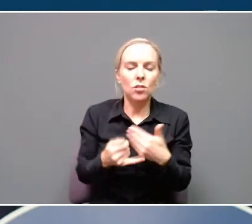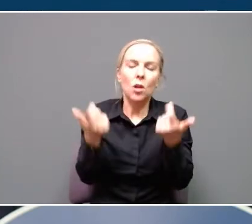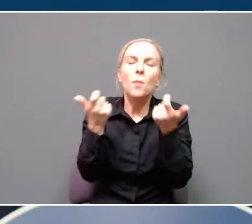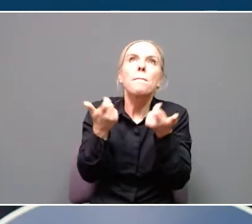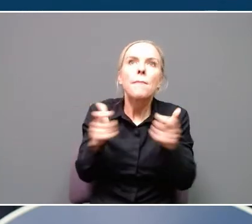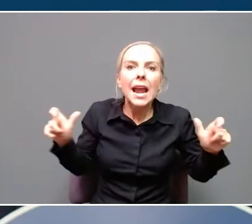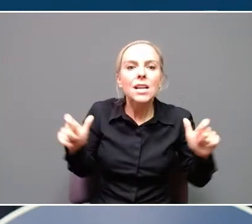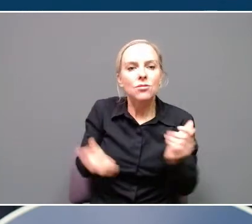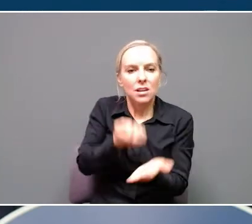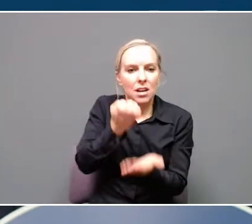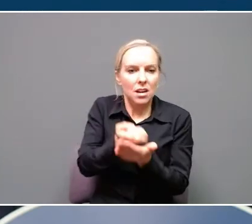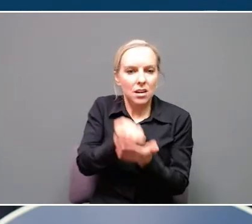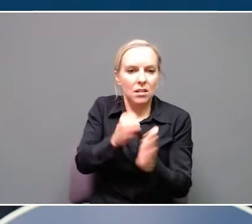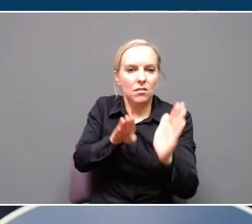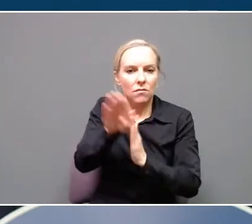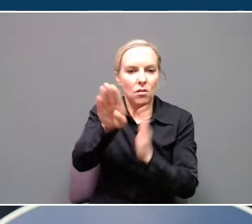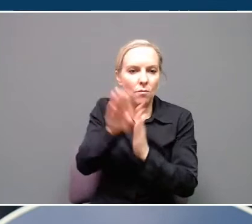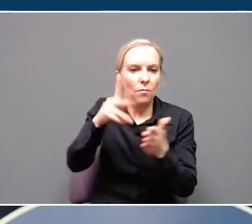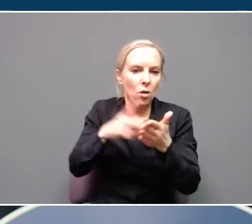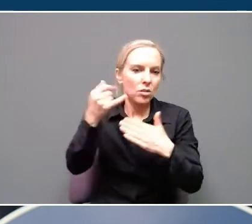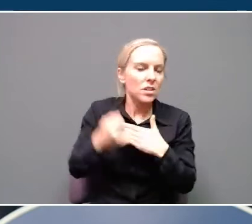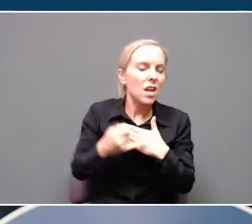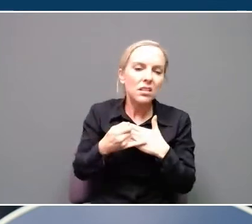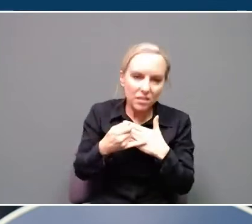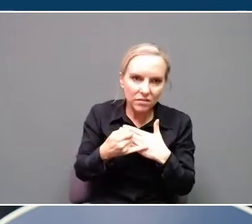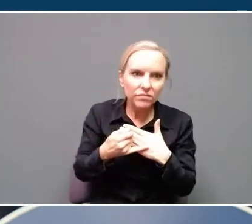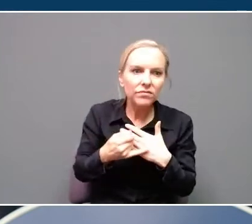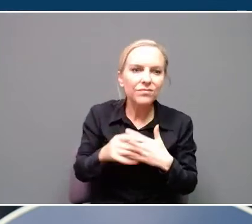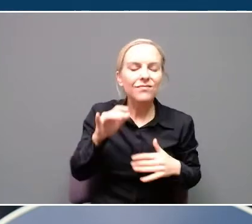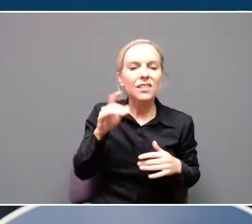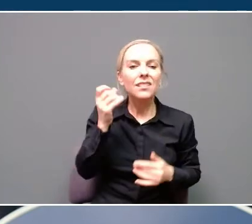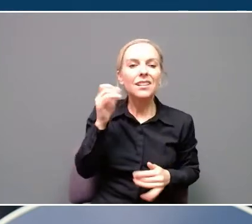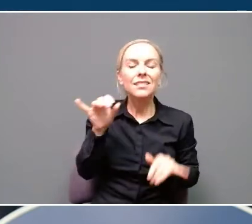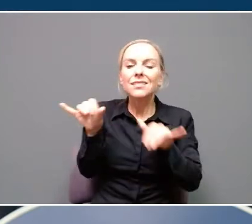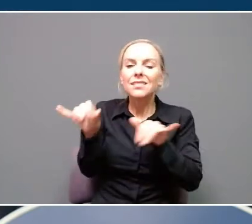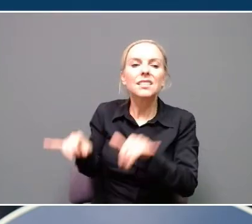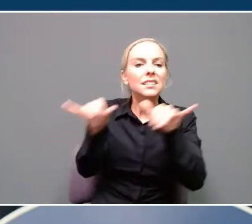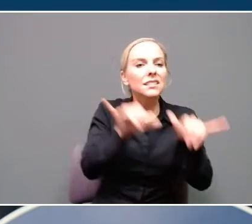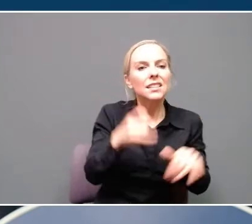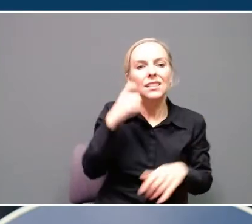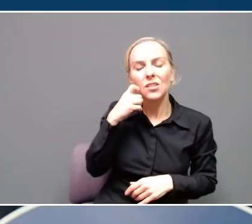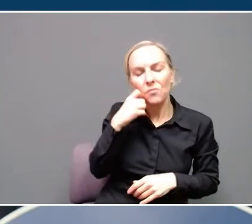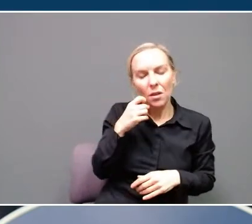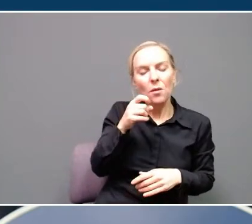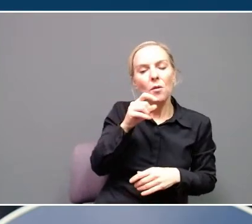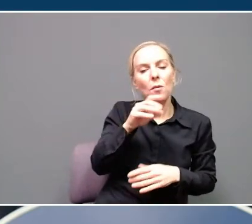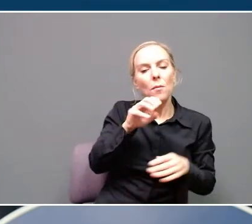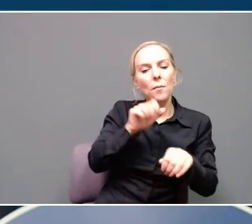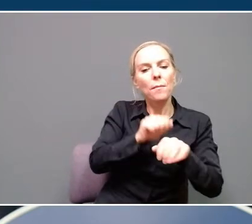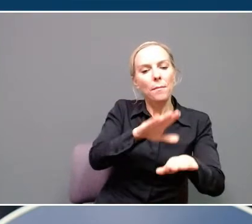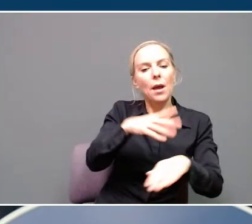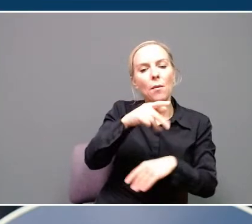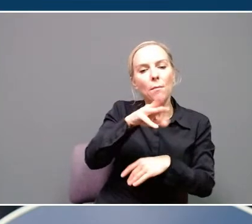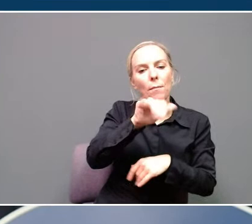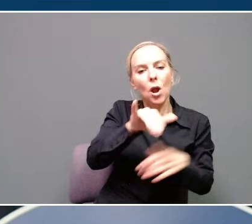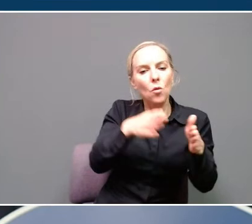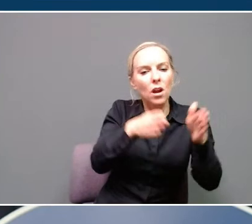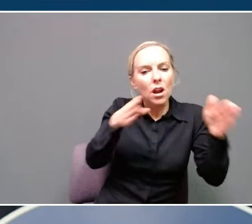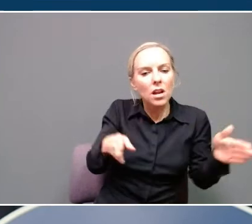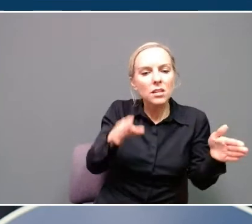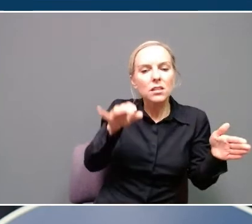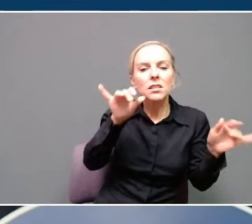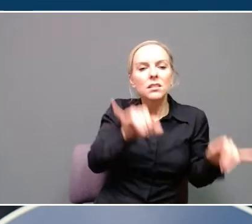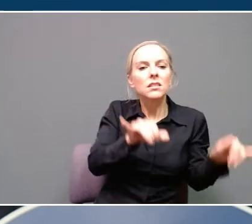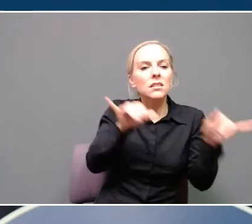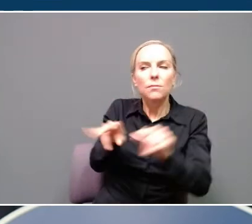development project, just like the recent letting on the Mountain Parkway as we move even further, just like our application to the federal